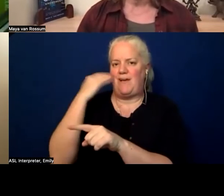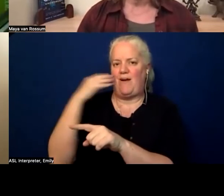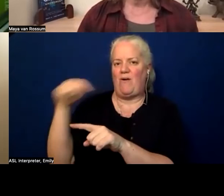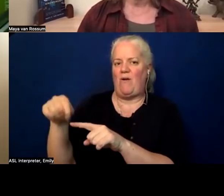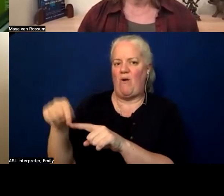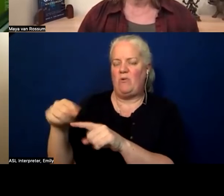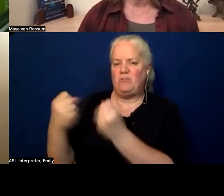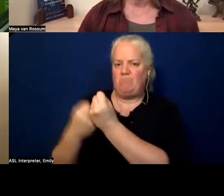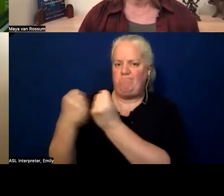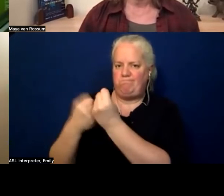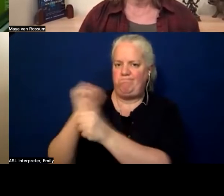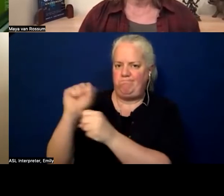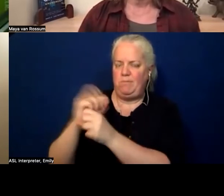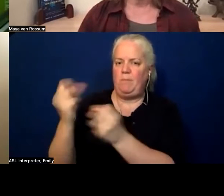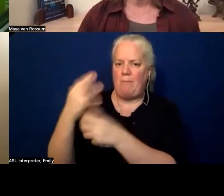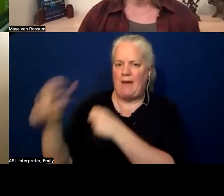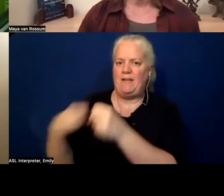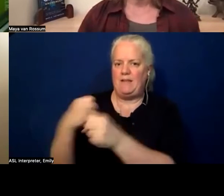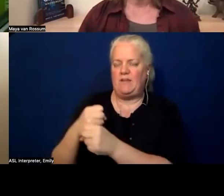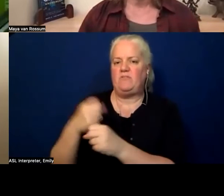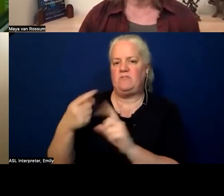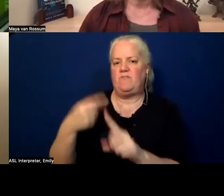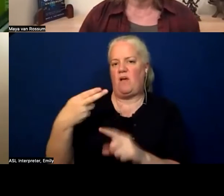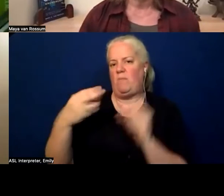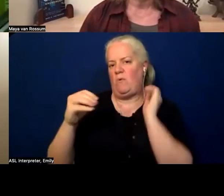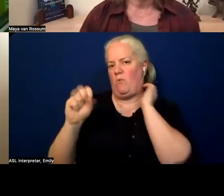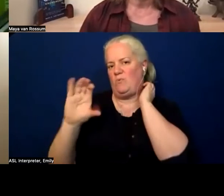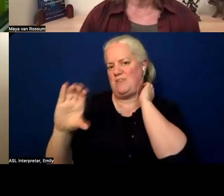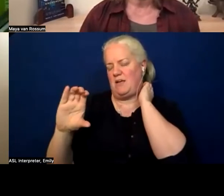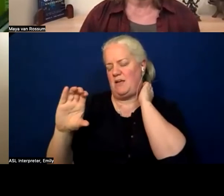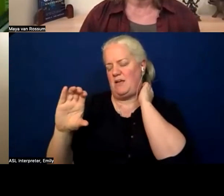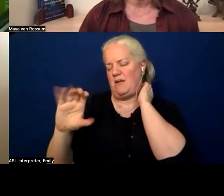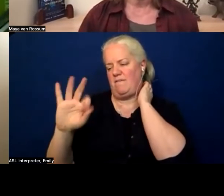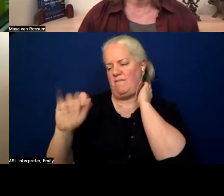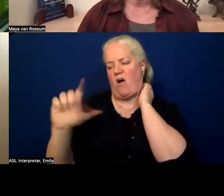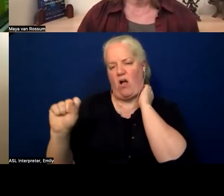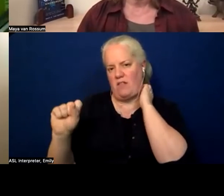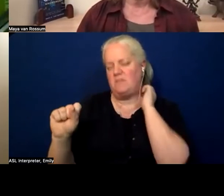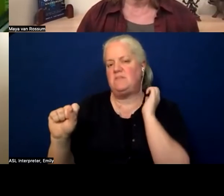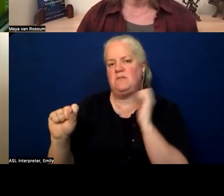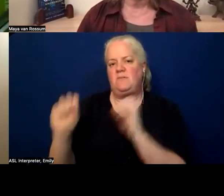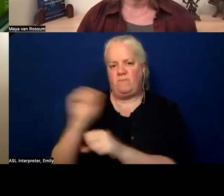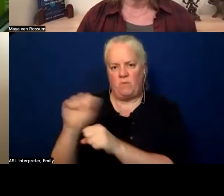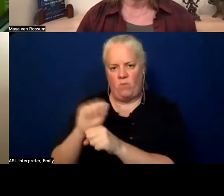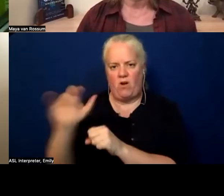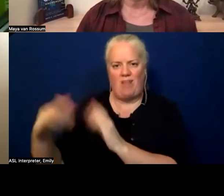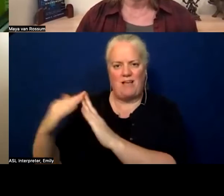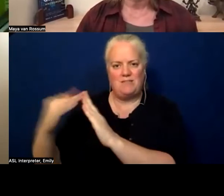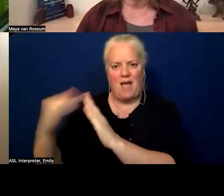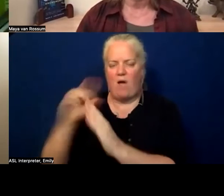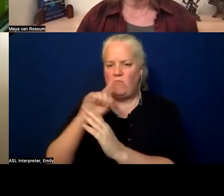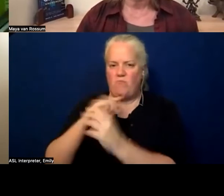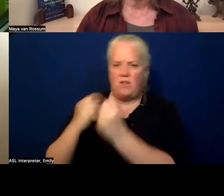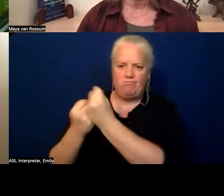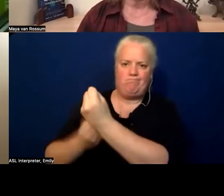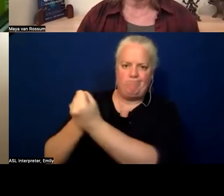years from Hoosick Falls, who has really been on the front lines of that community's advocacy to